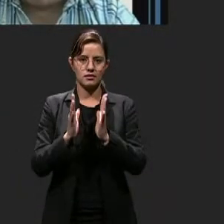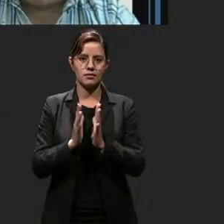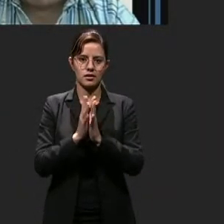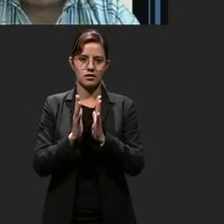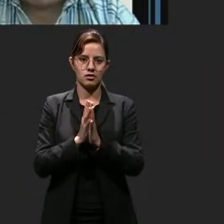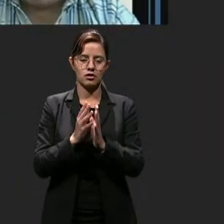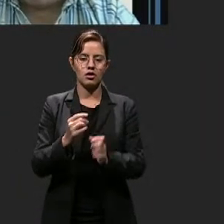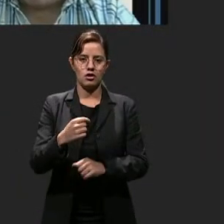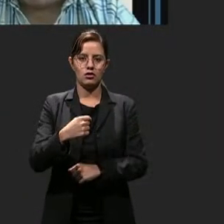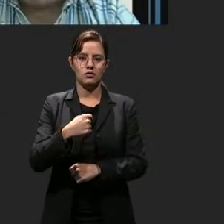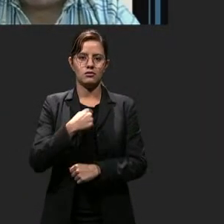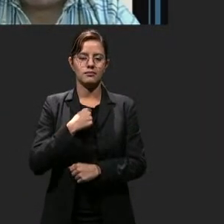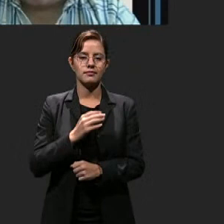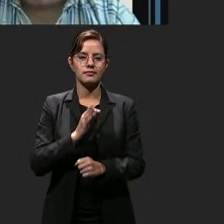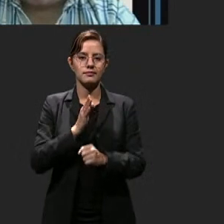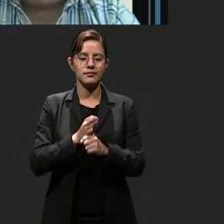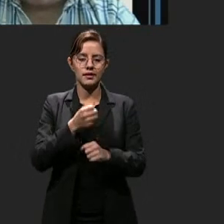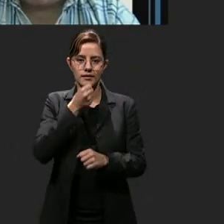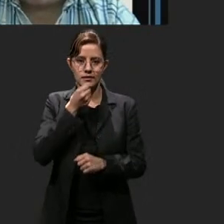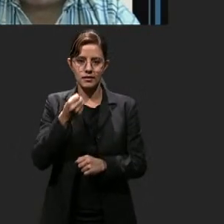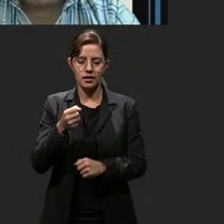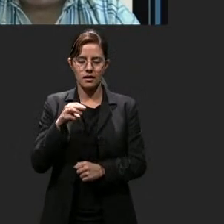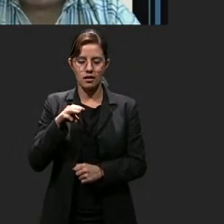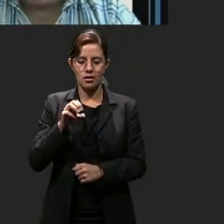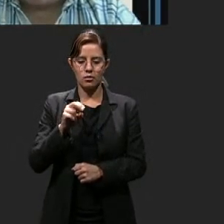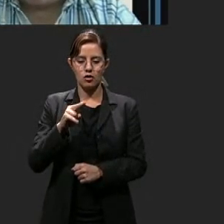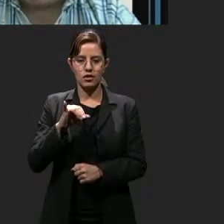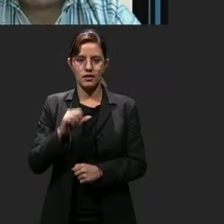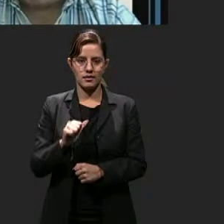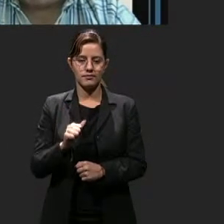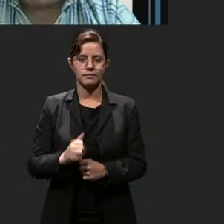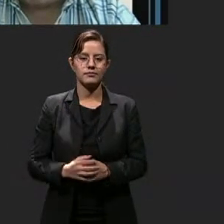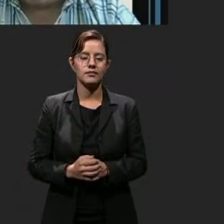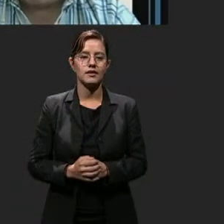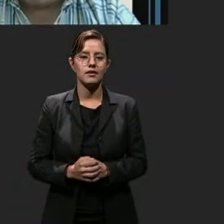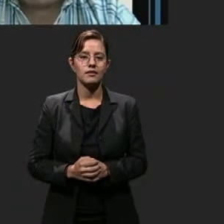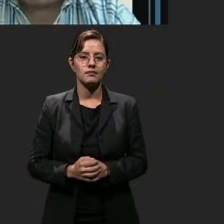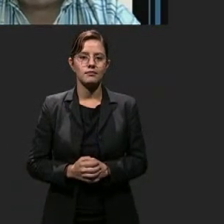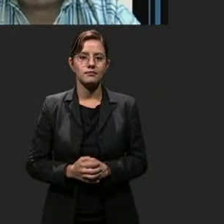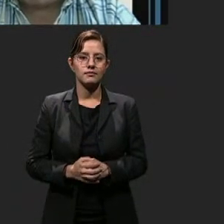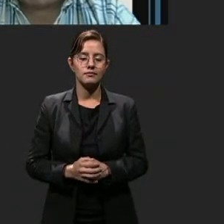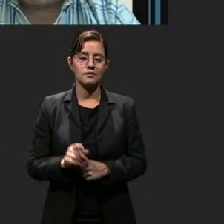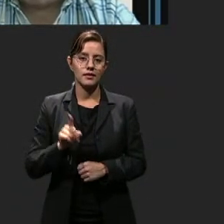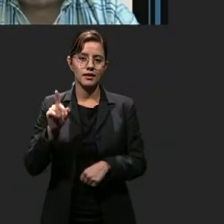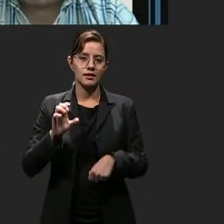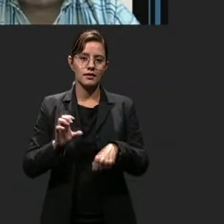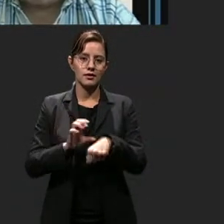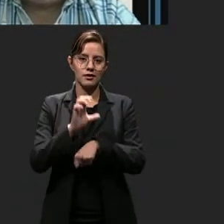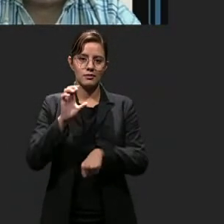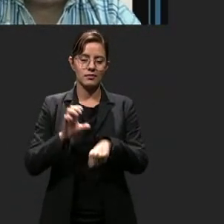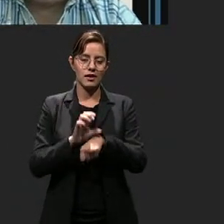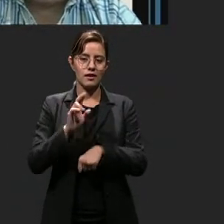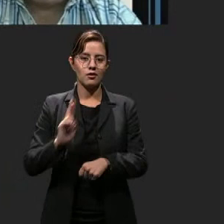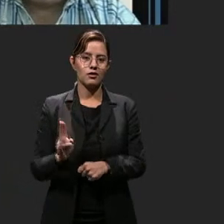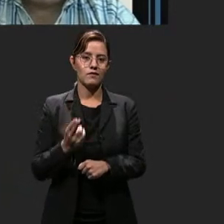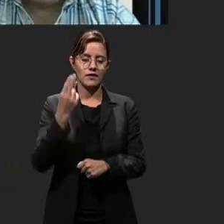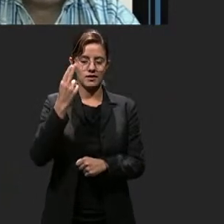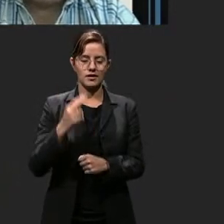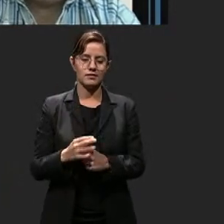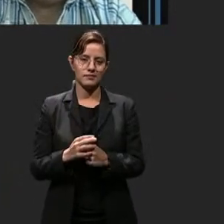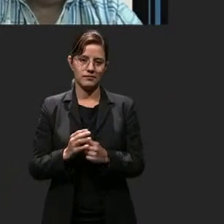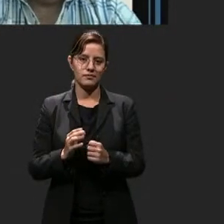your participation. And now I am going to give the word to Dr. Mónica Pachón, who is Colombian and professor